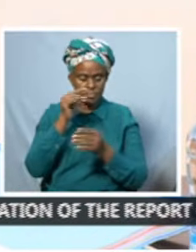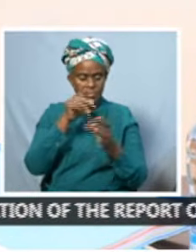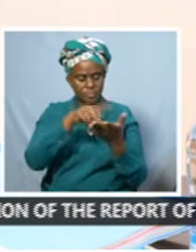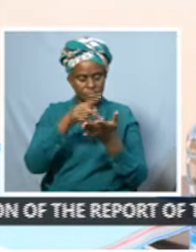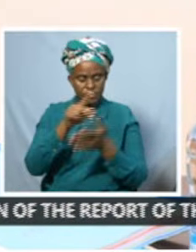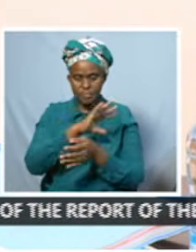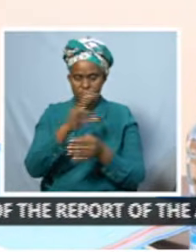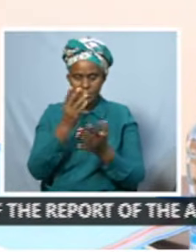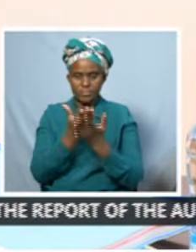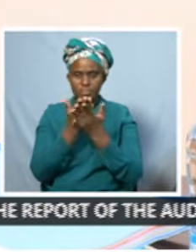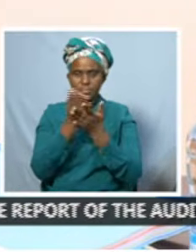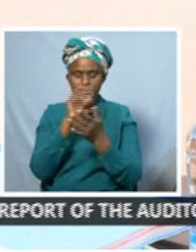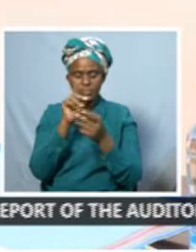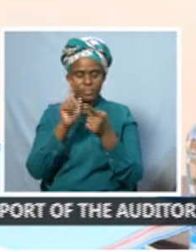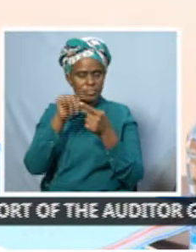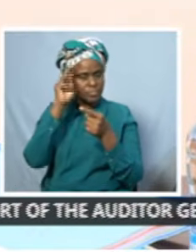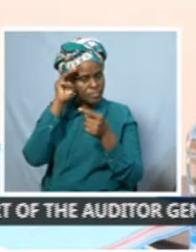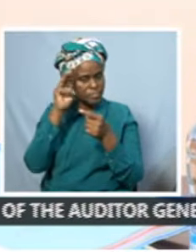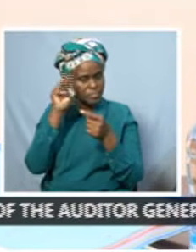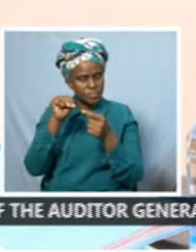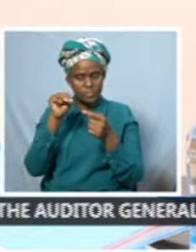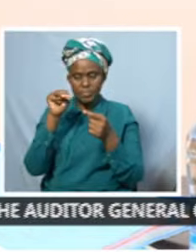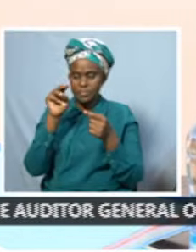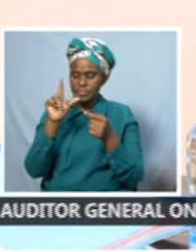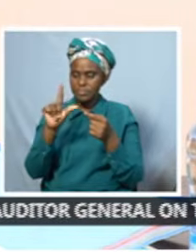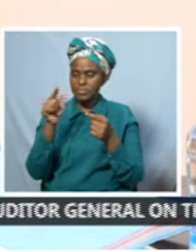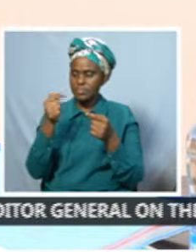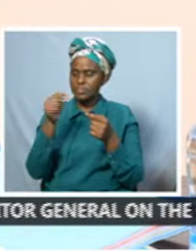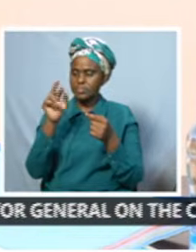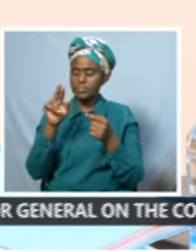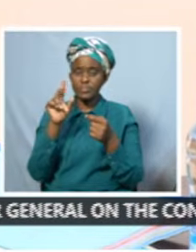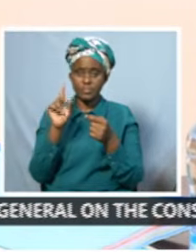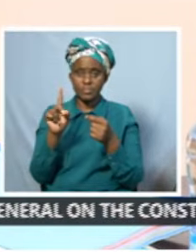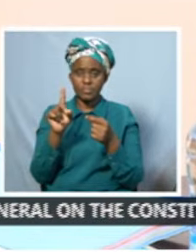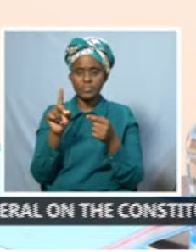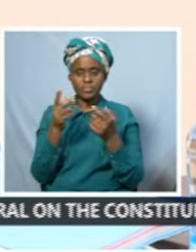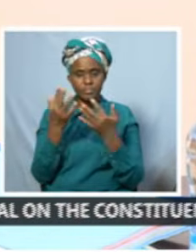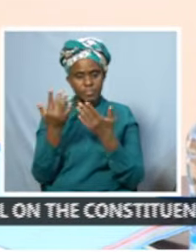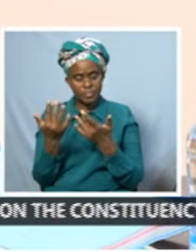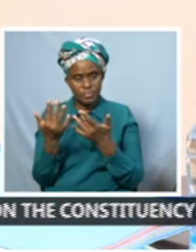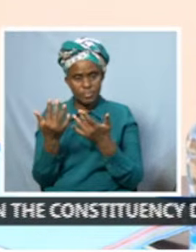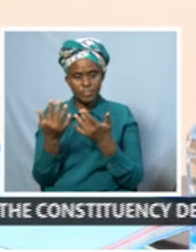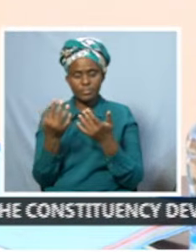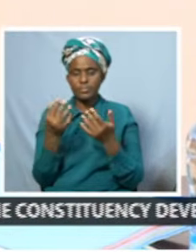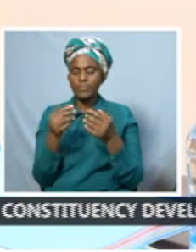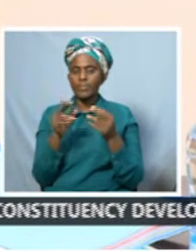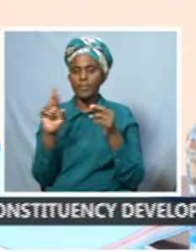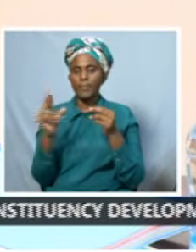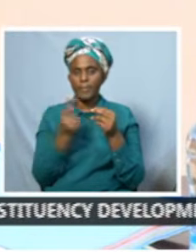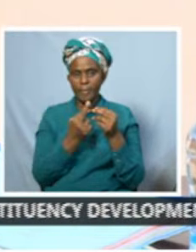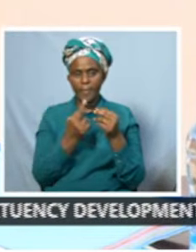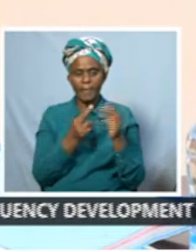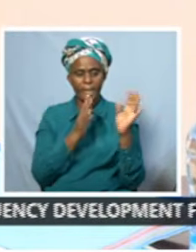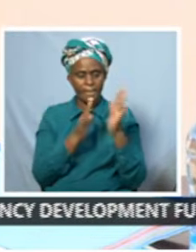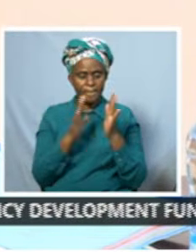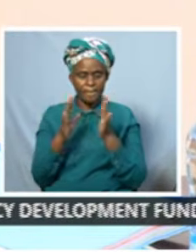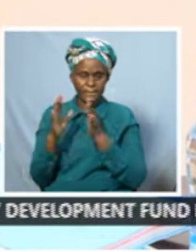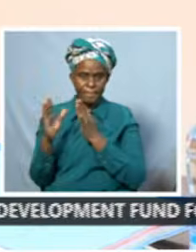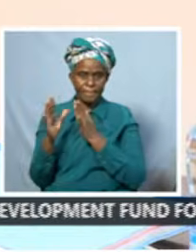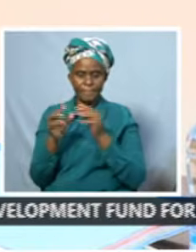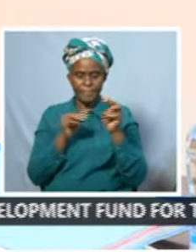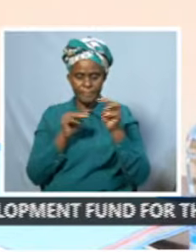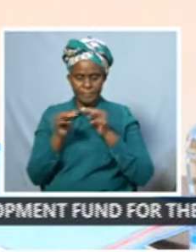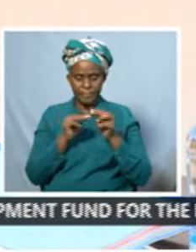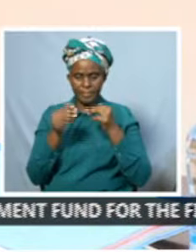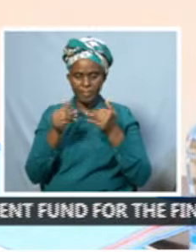reimbursement were submitted to the Ministry of Local Government and Rural Development and awaits for feedback. Remedial measures.